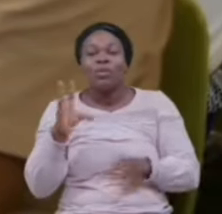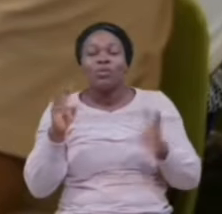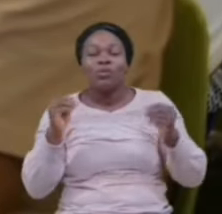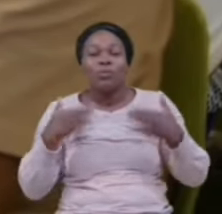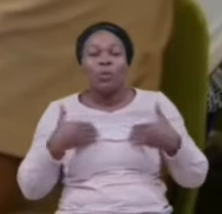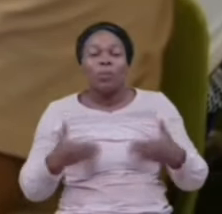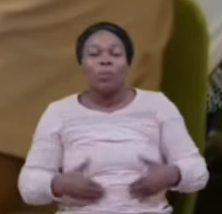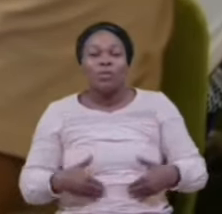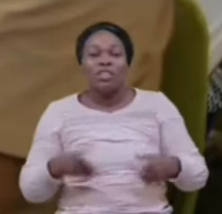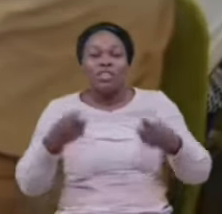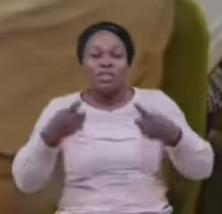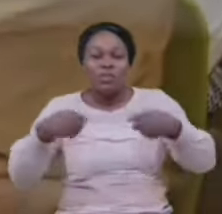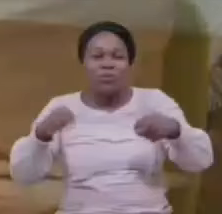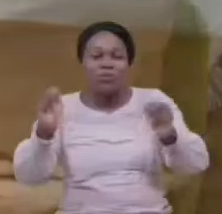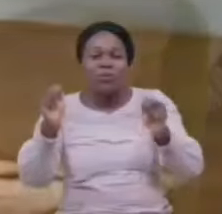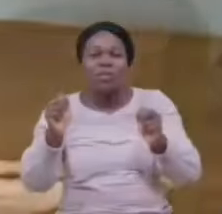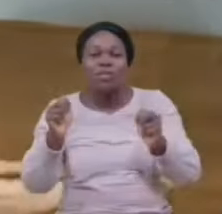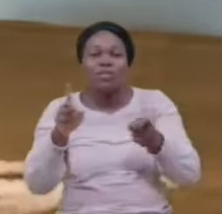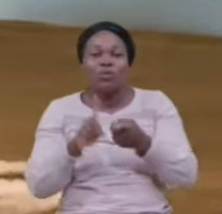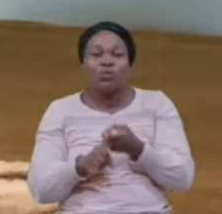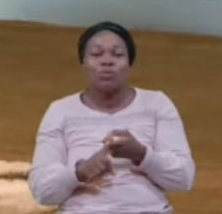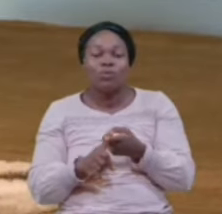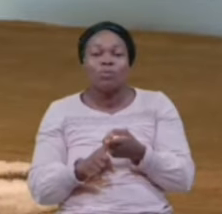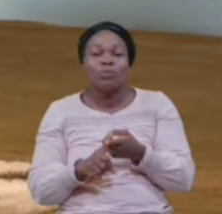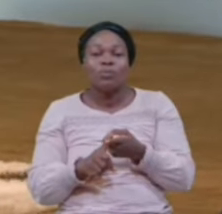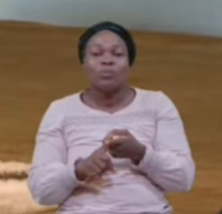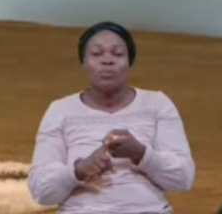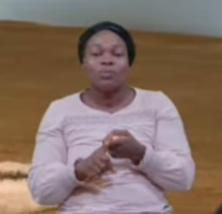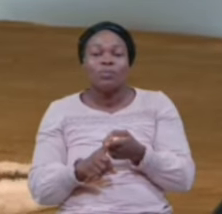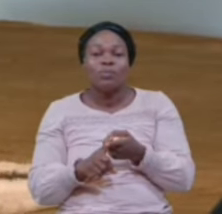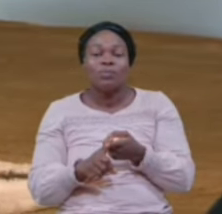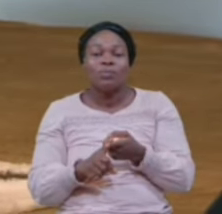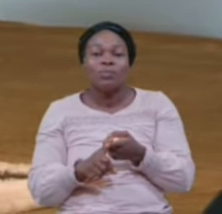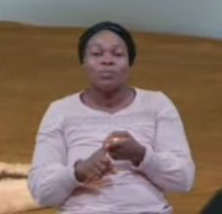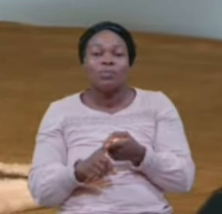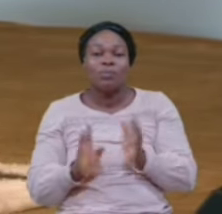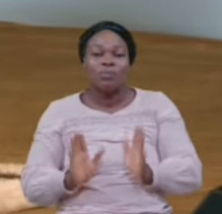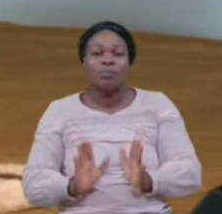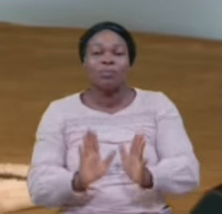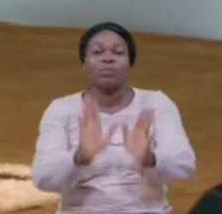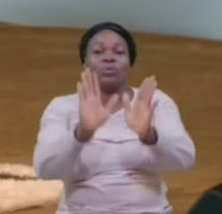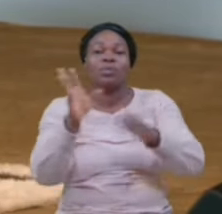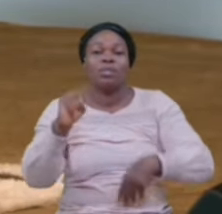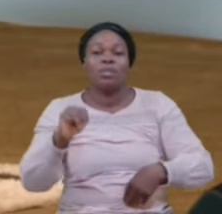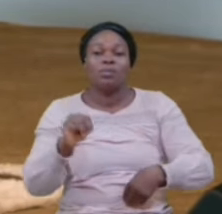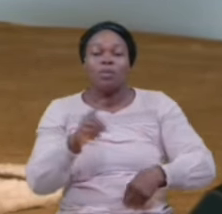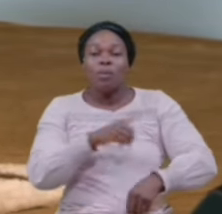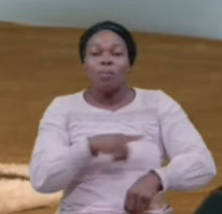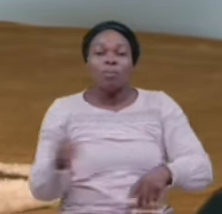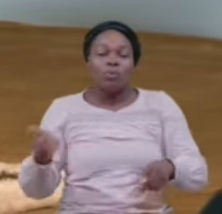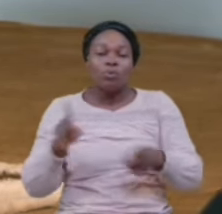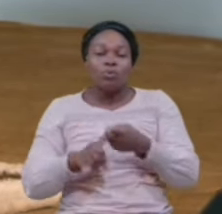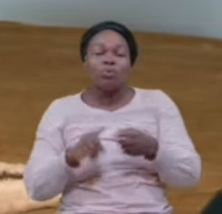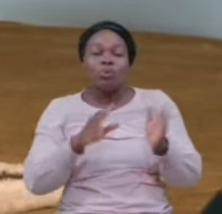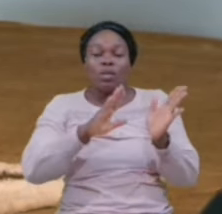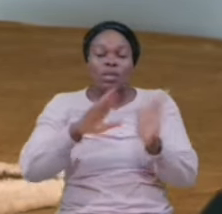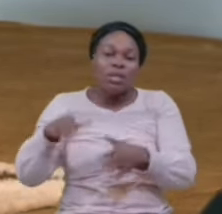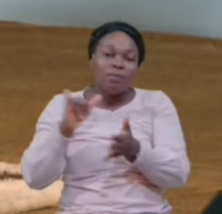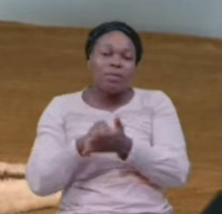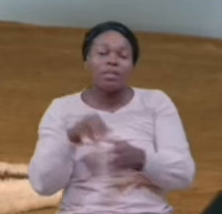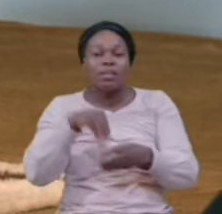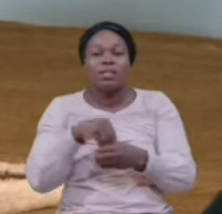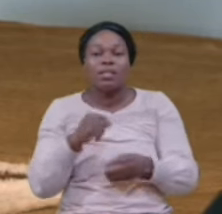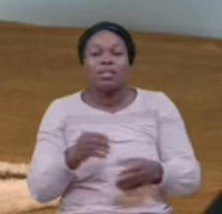nobody tried to push him off the cliff. You're too old already. Leave that in the hands of God. And